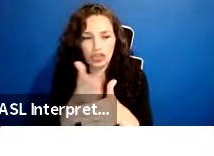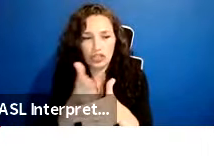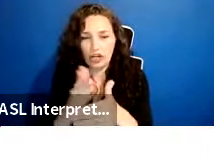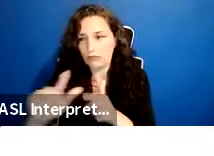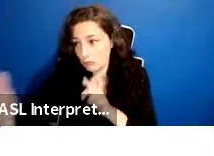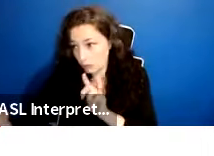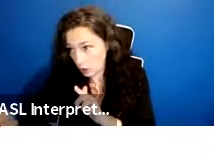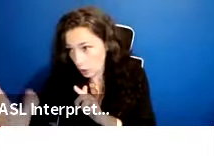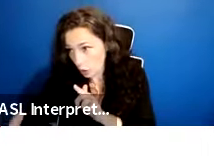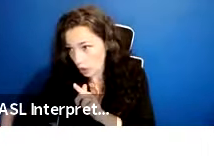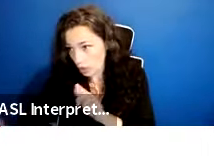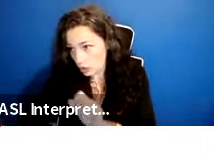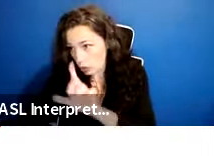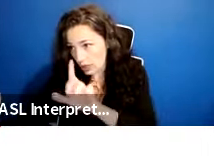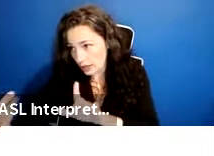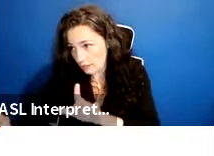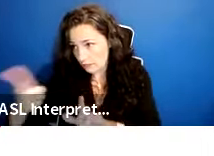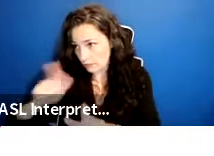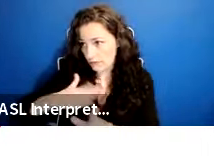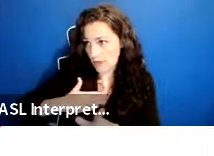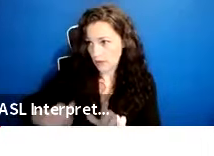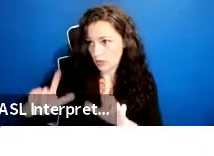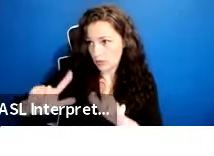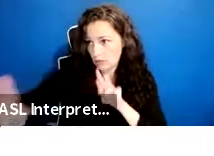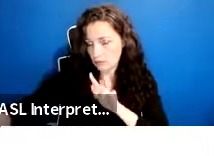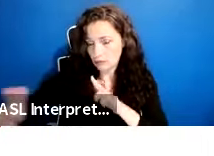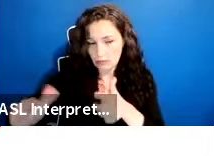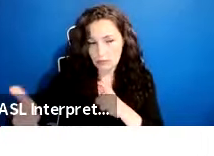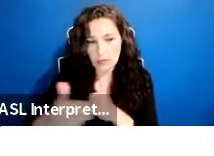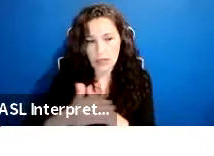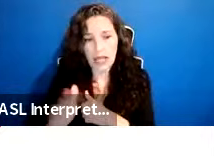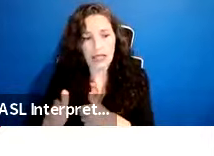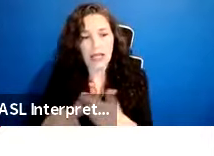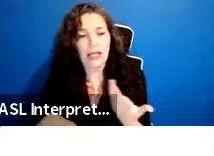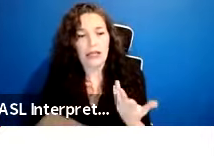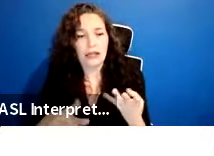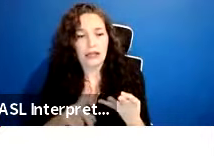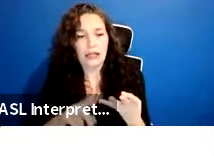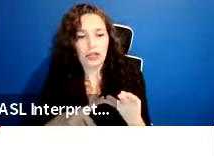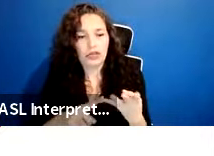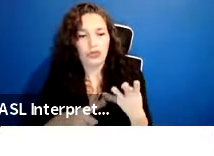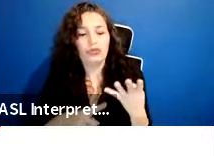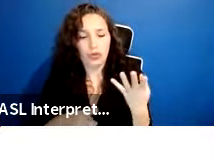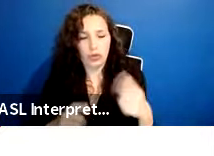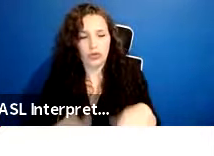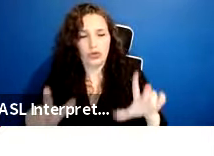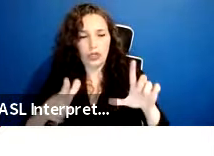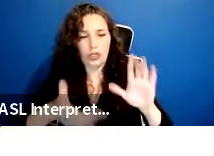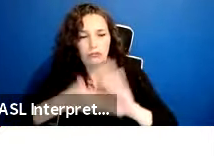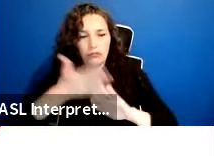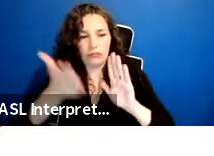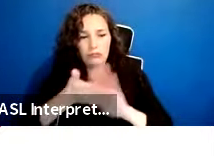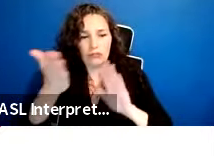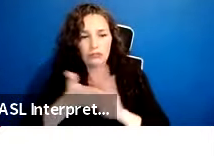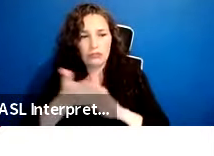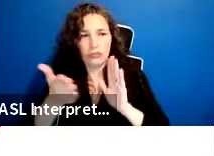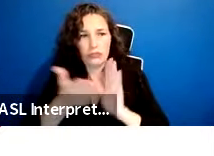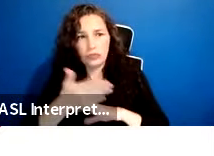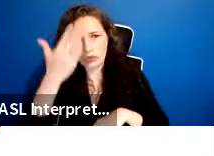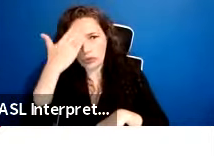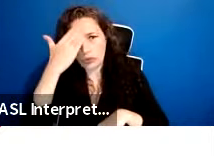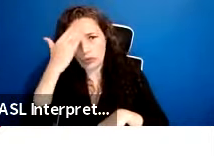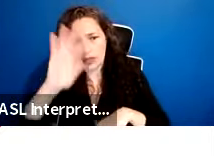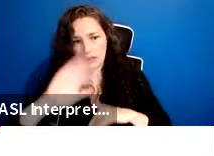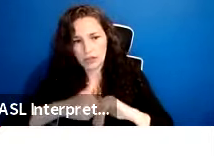you'd like. And again, if you take a computer lab class, you know that I've got that turned on because sometimes you'll need to share your screen so we can teach you how to use the